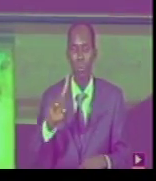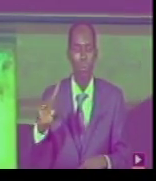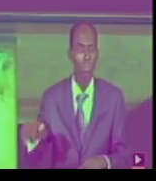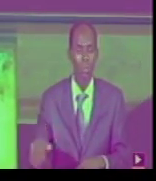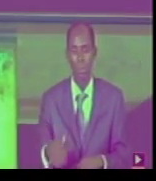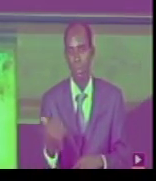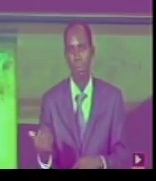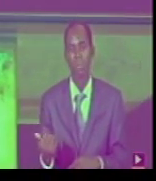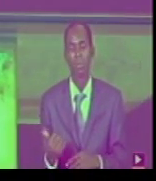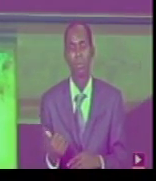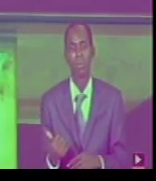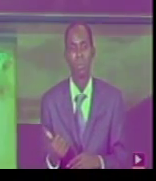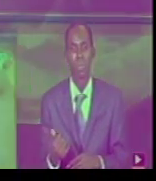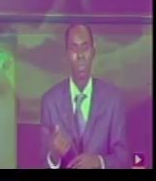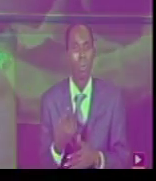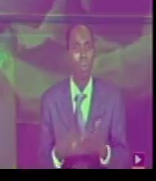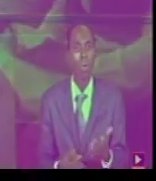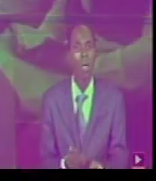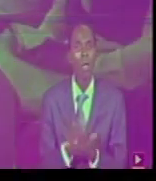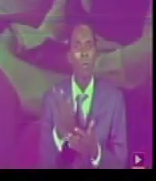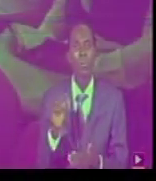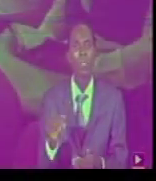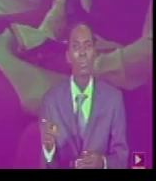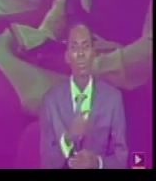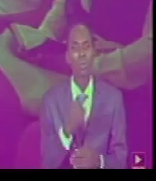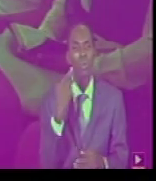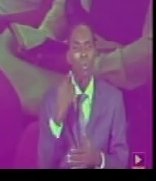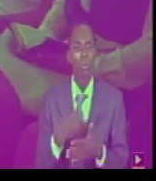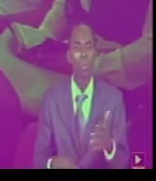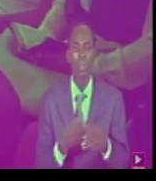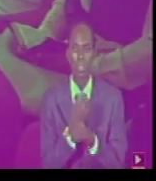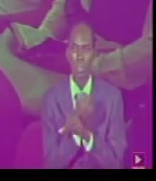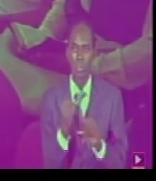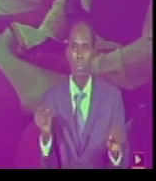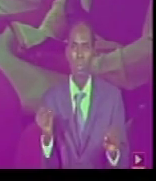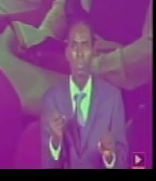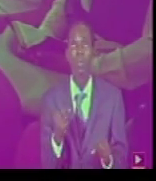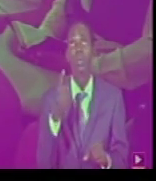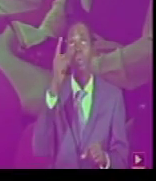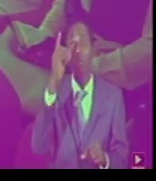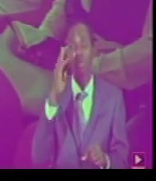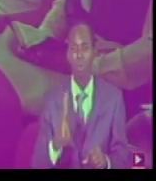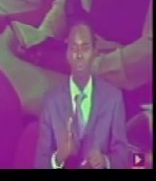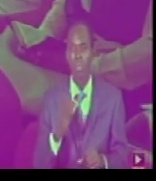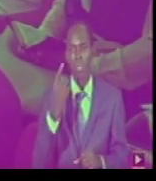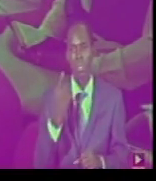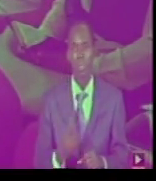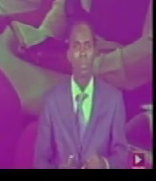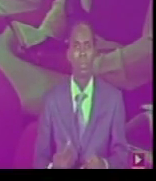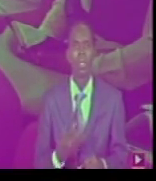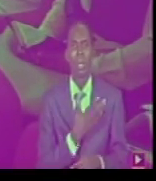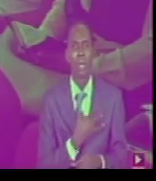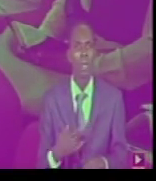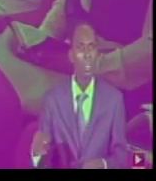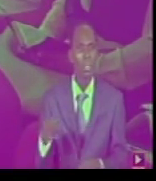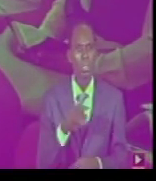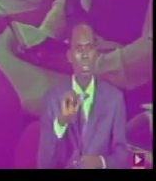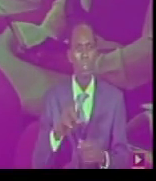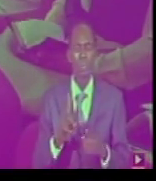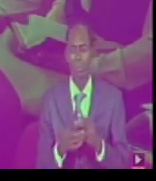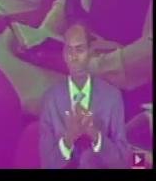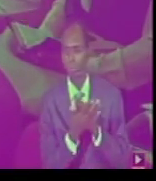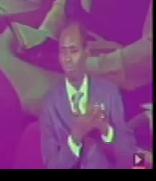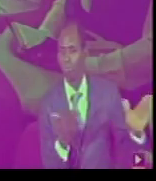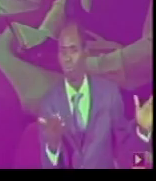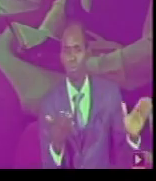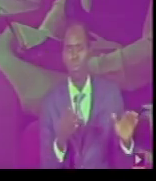Salvation. Salvation from God. God alone. And they had to look away from their